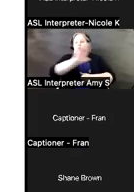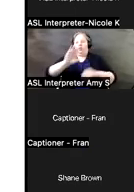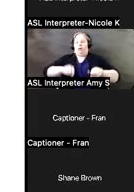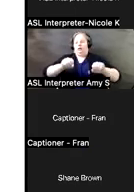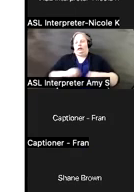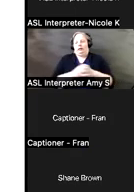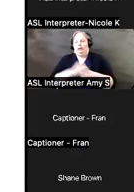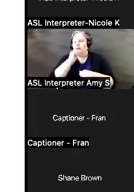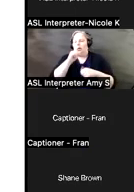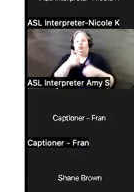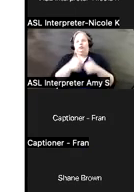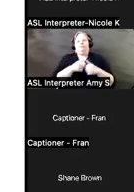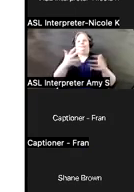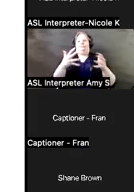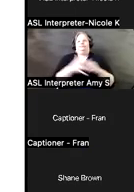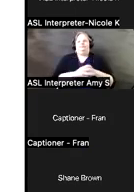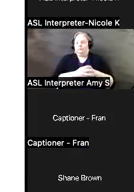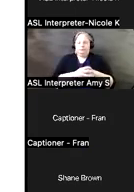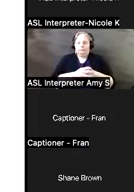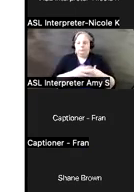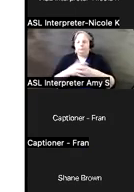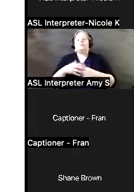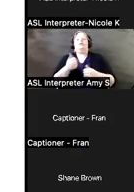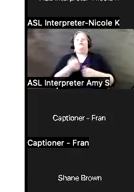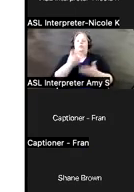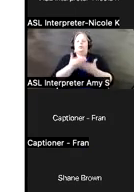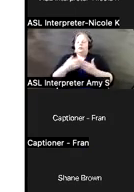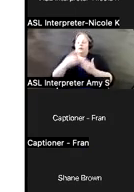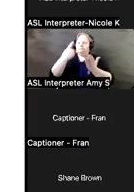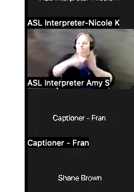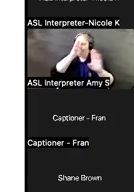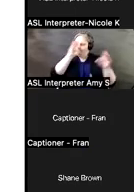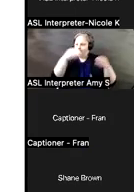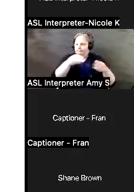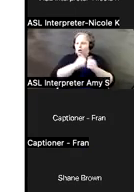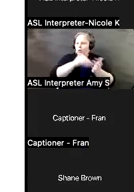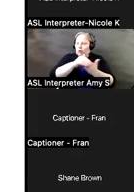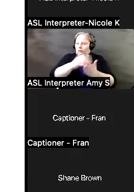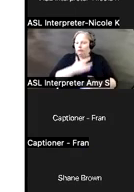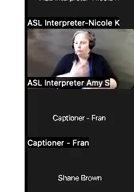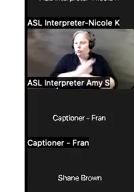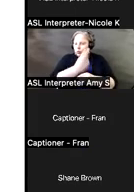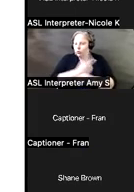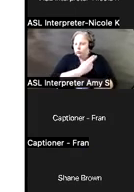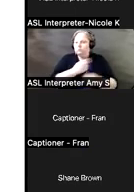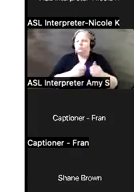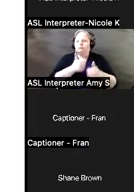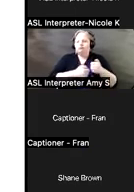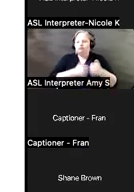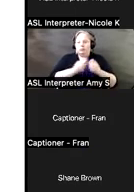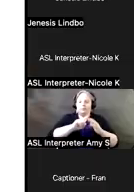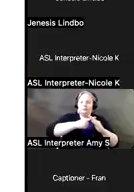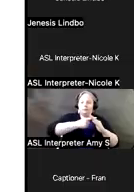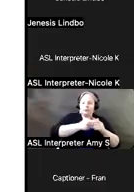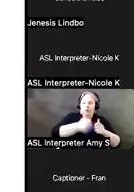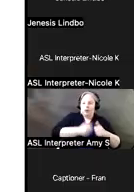just play video games. So a couple of things that I really look at is, one, how often is a control used in the game? Is it like the start button where they don't